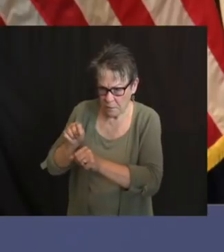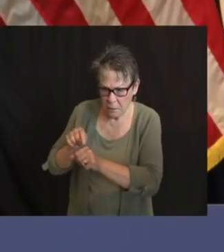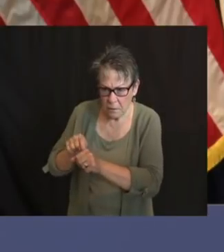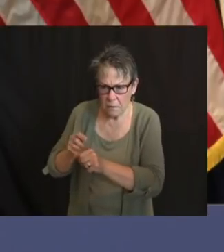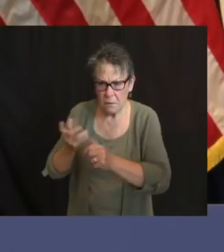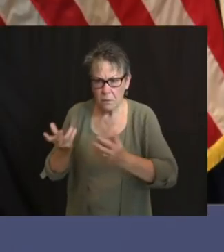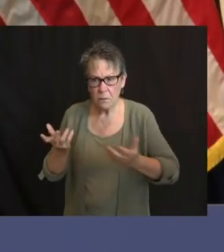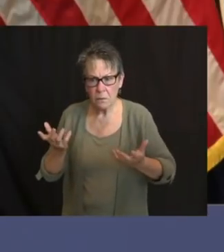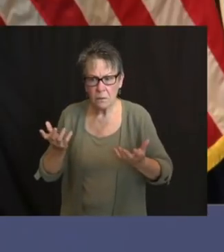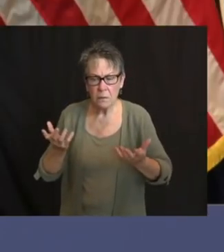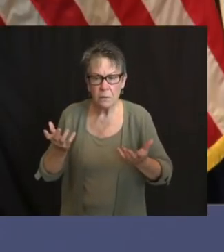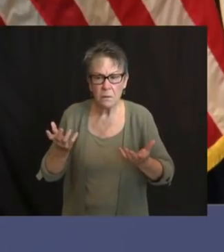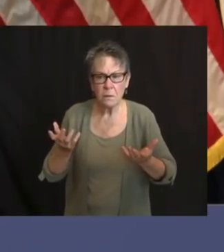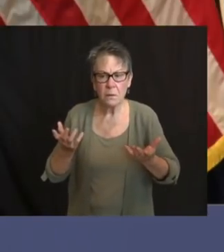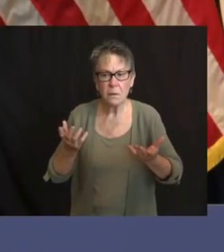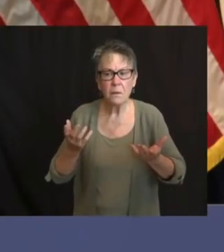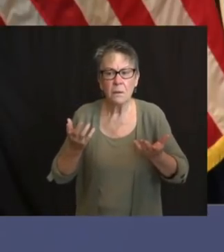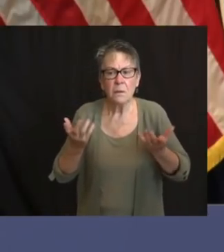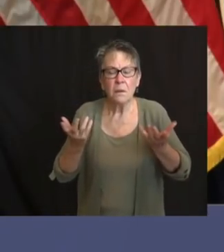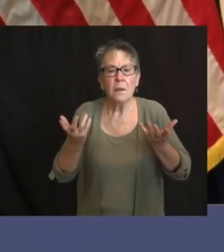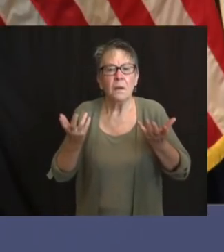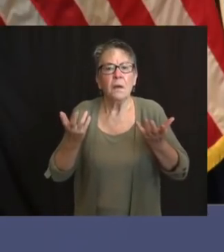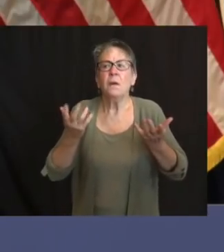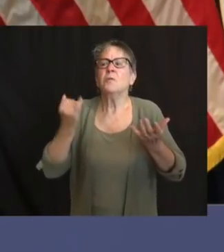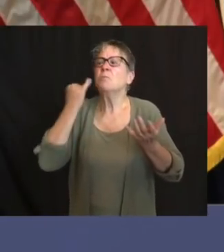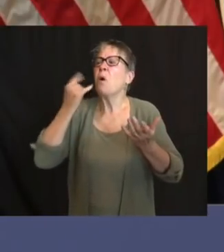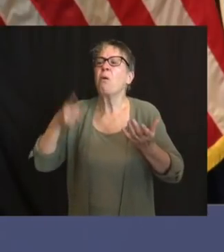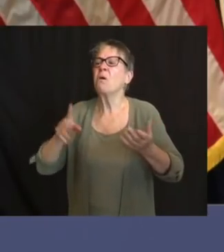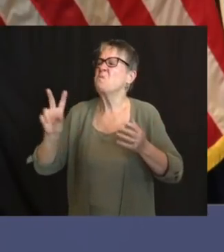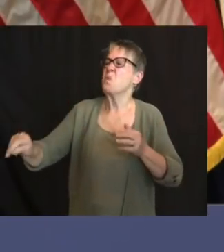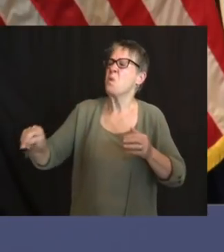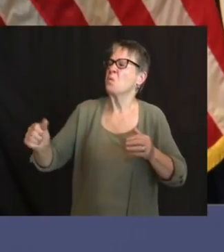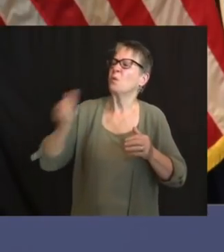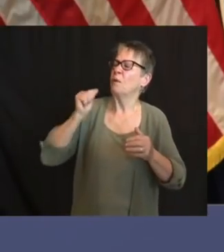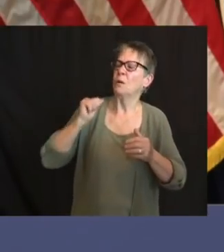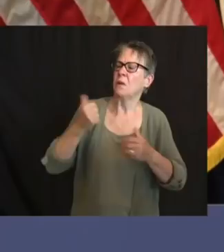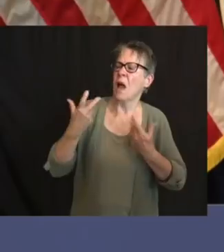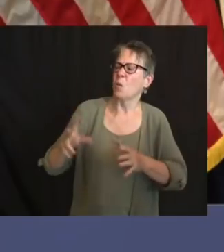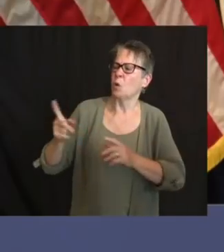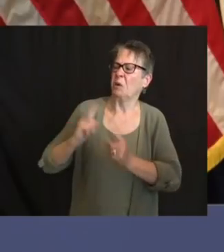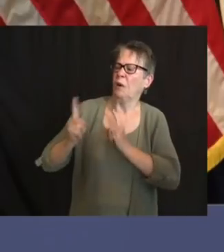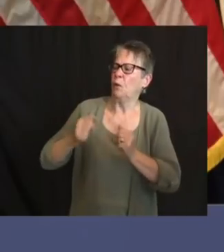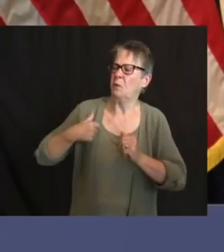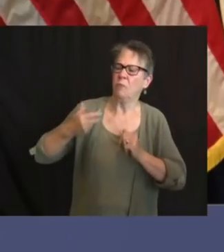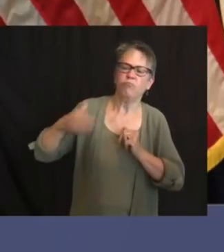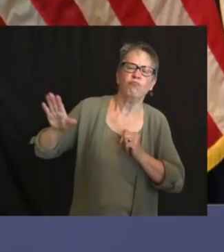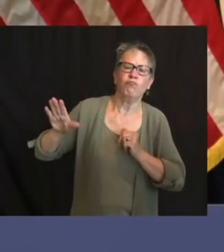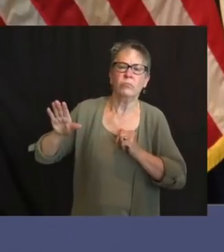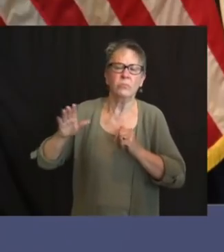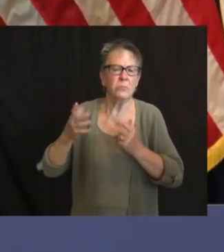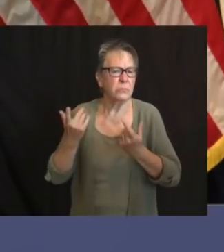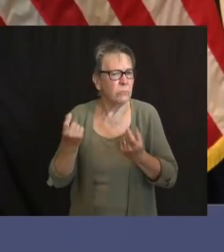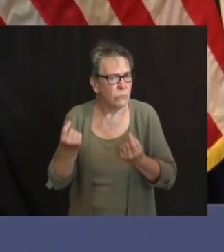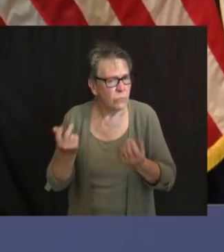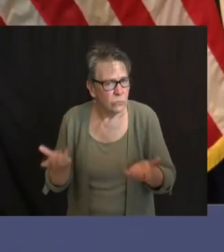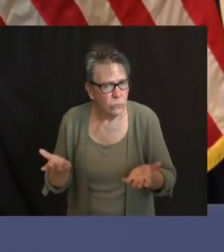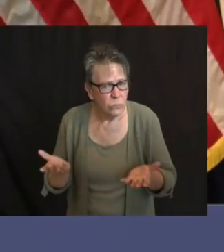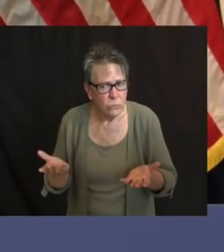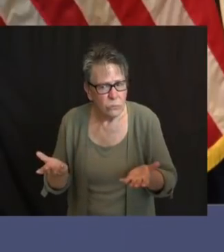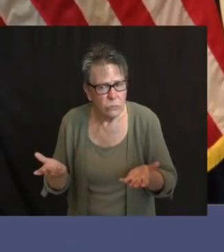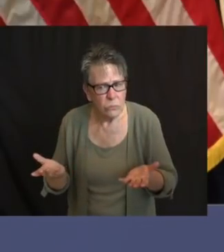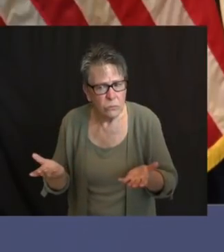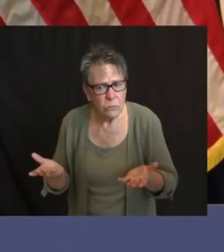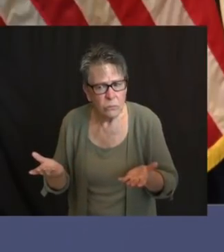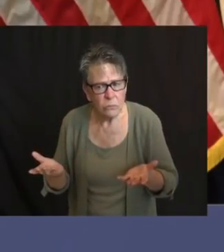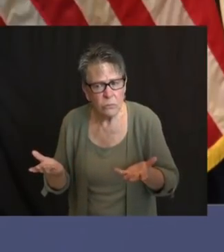concerned, and again, you sort of referenced this, that some people may not answer a contact tracer's phone call because they think it's either a robocall